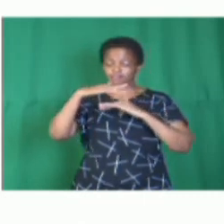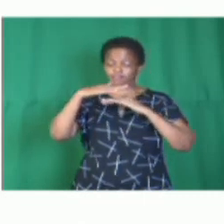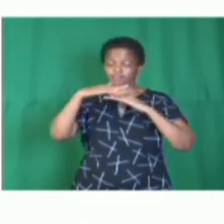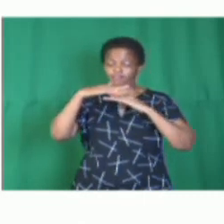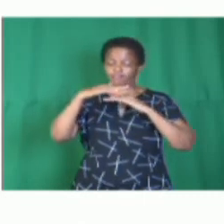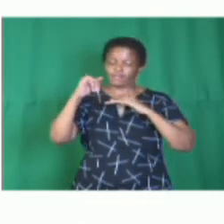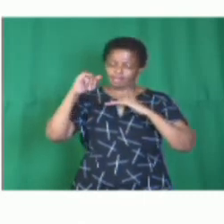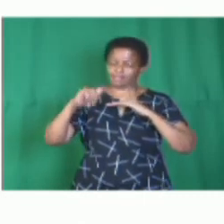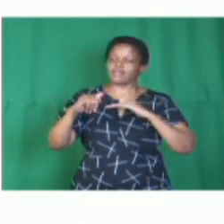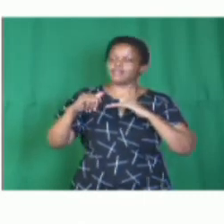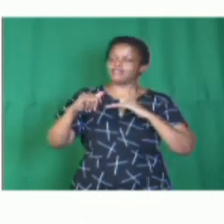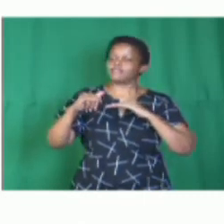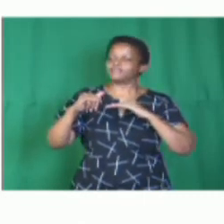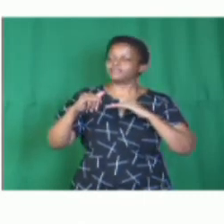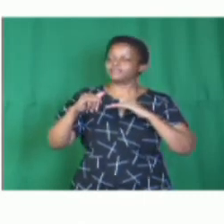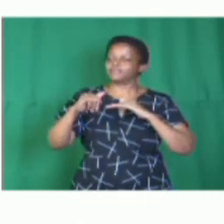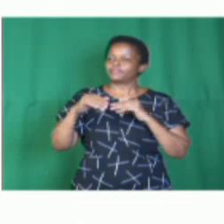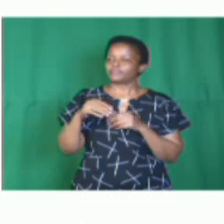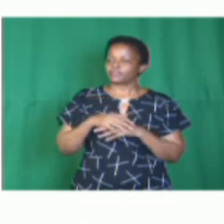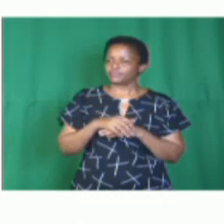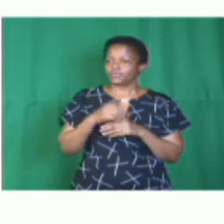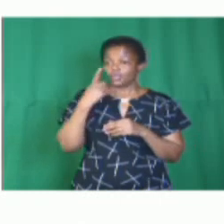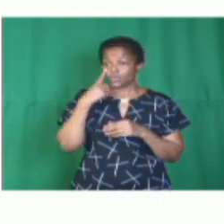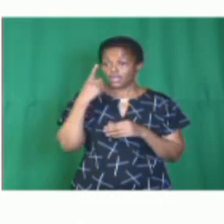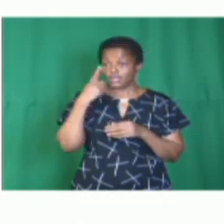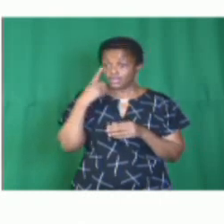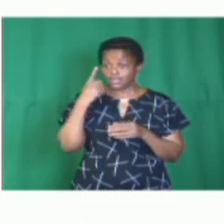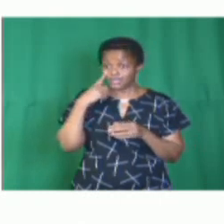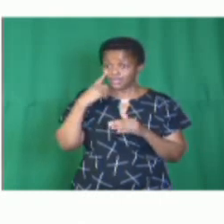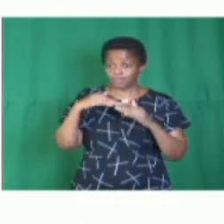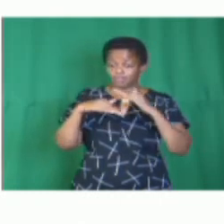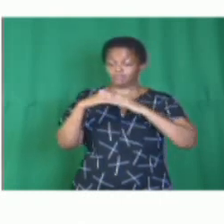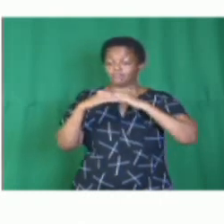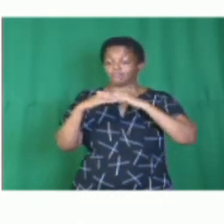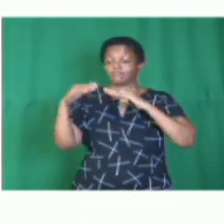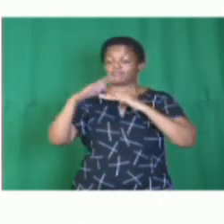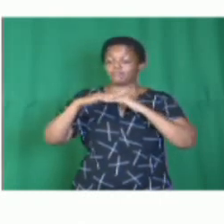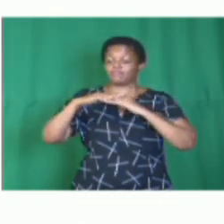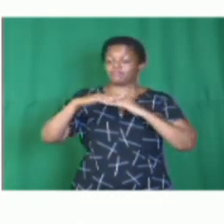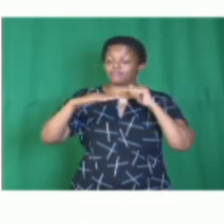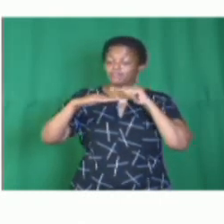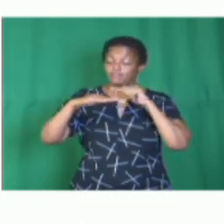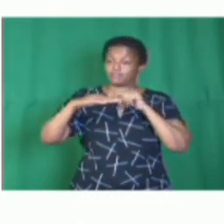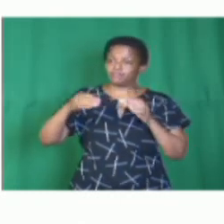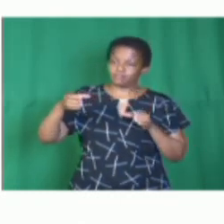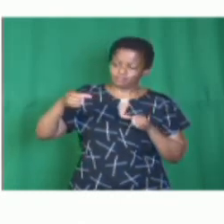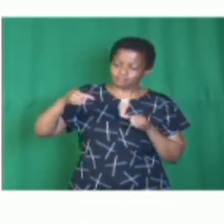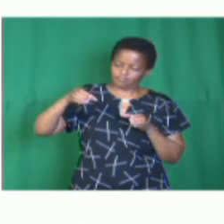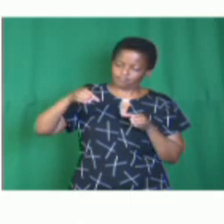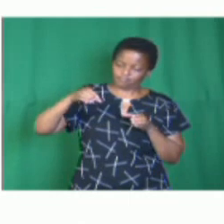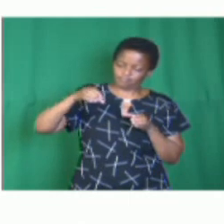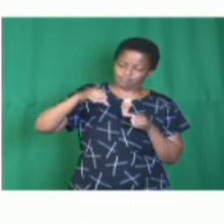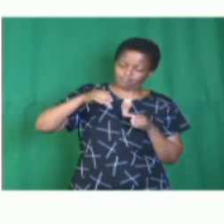remains. So here we can see that the one that is on top is the one that has